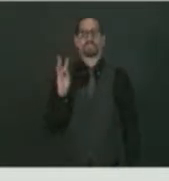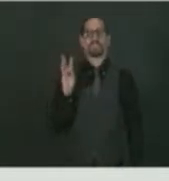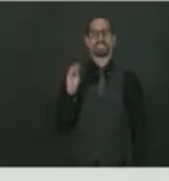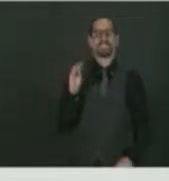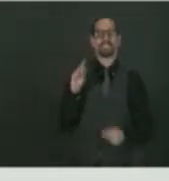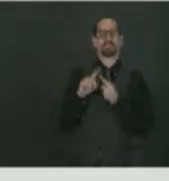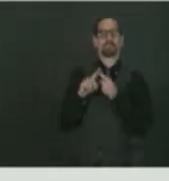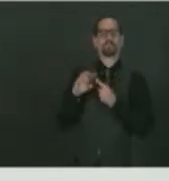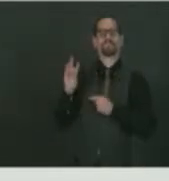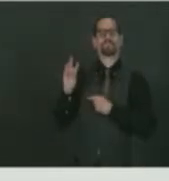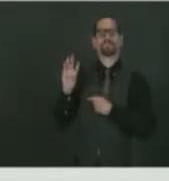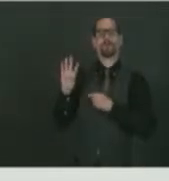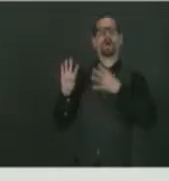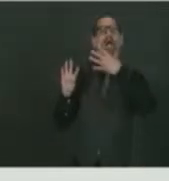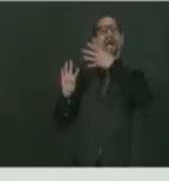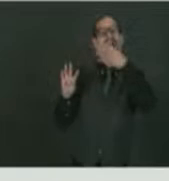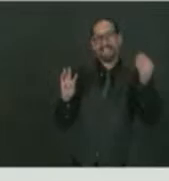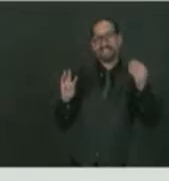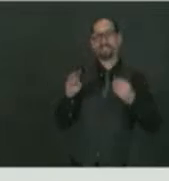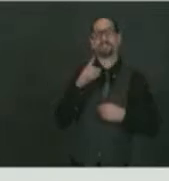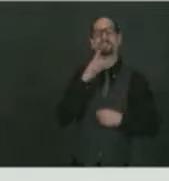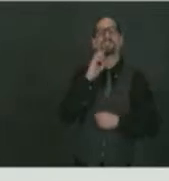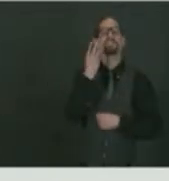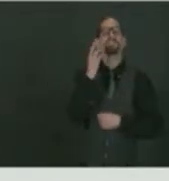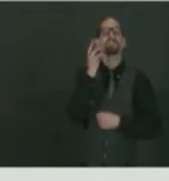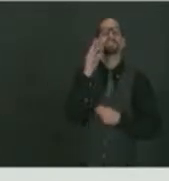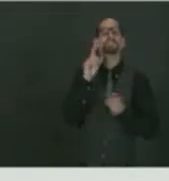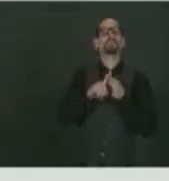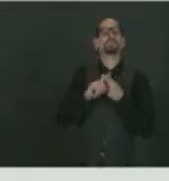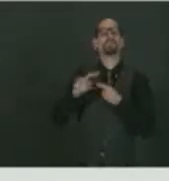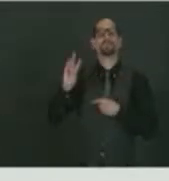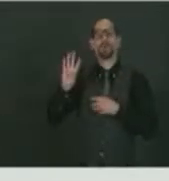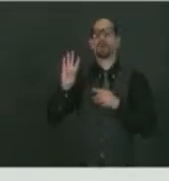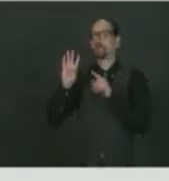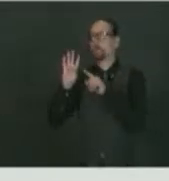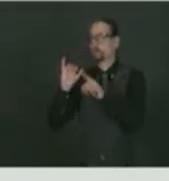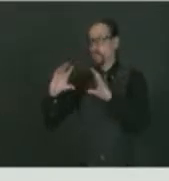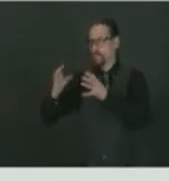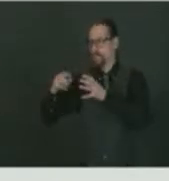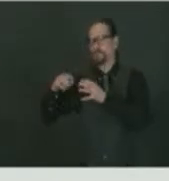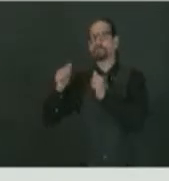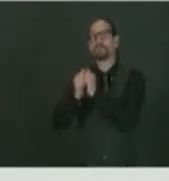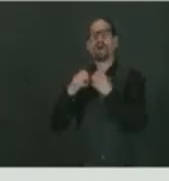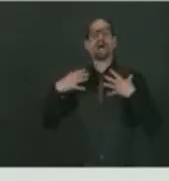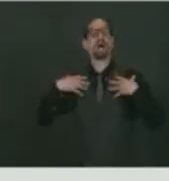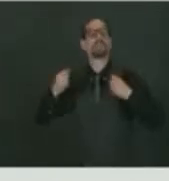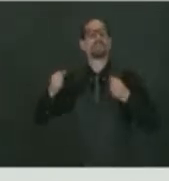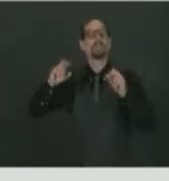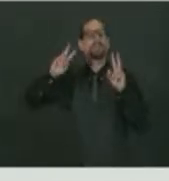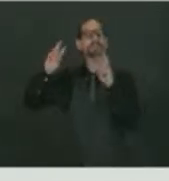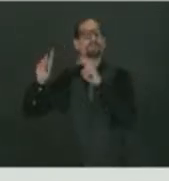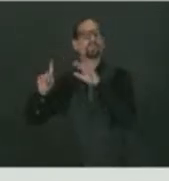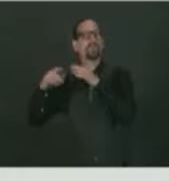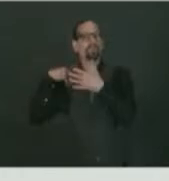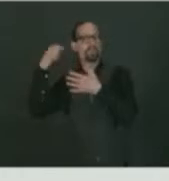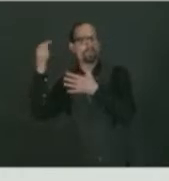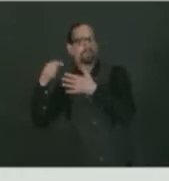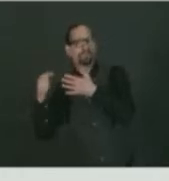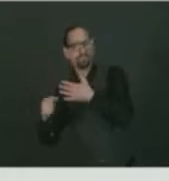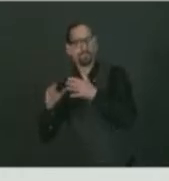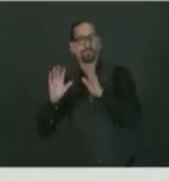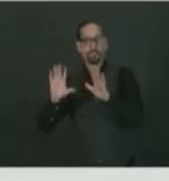to 64 with underlying health conditions. The next group to be eligible will be people who are 50